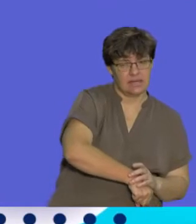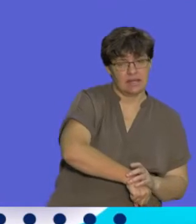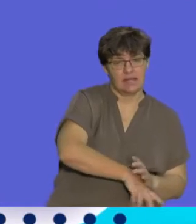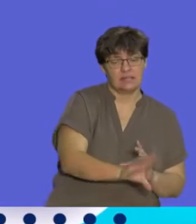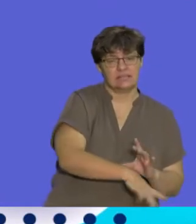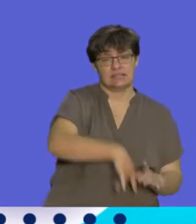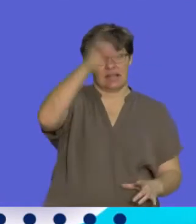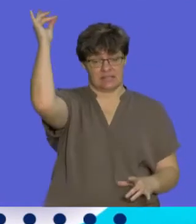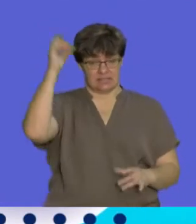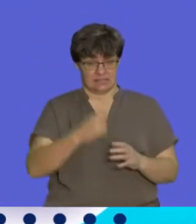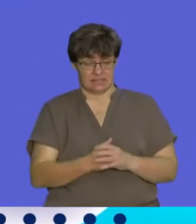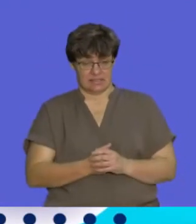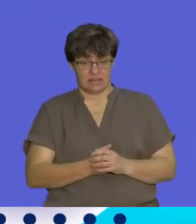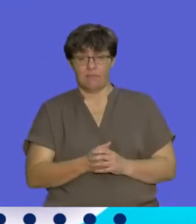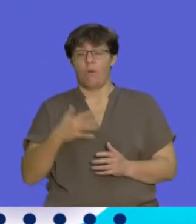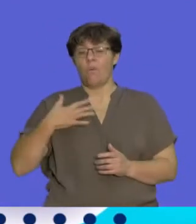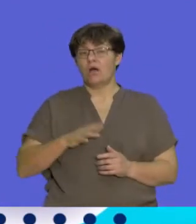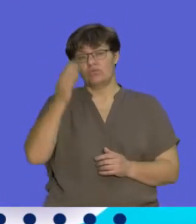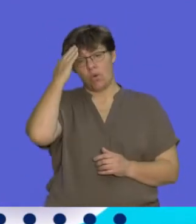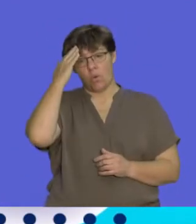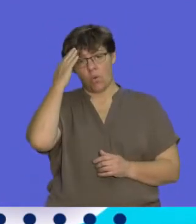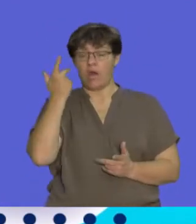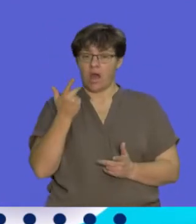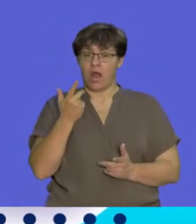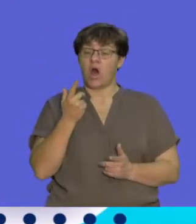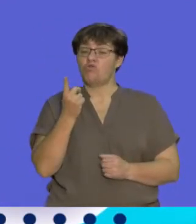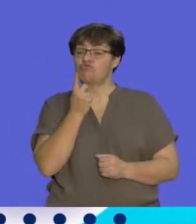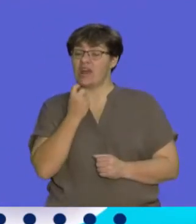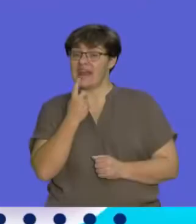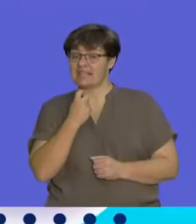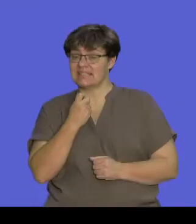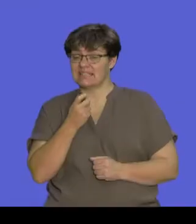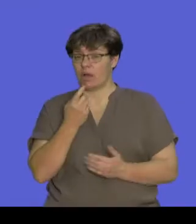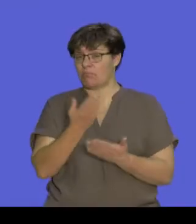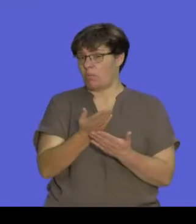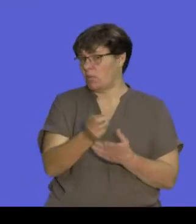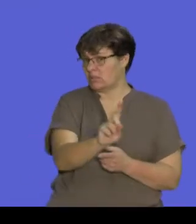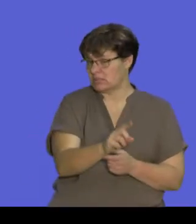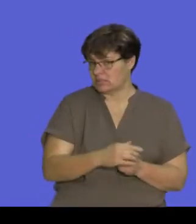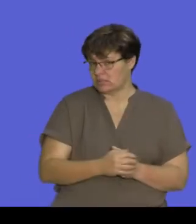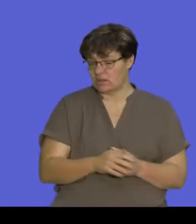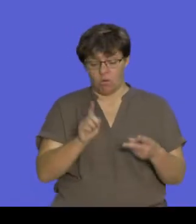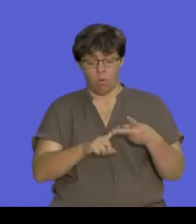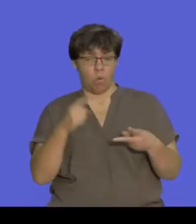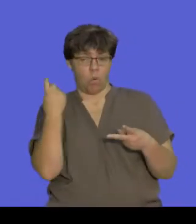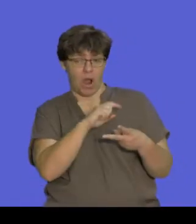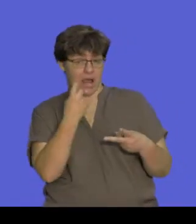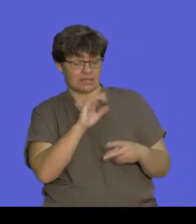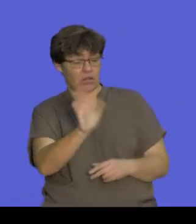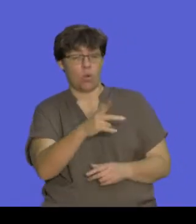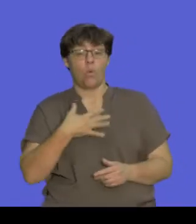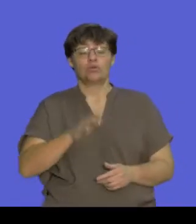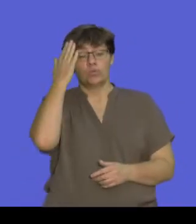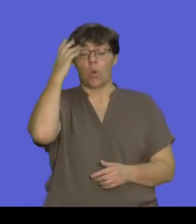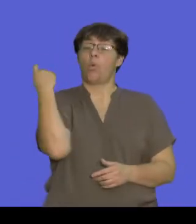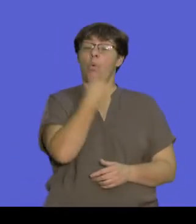randomly, we wanted to know what the probability of the red sock is, then, or the white sock at least, sorry, white sock,